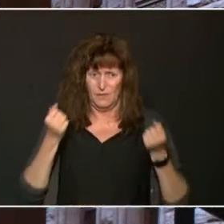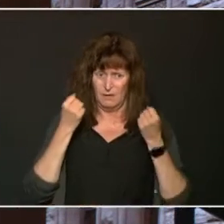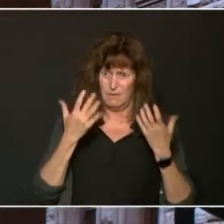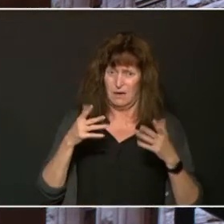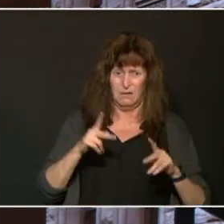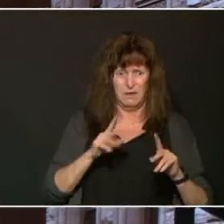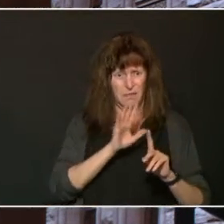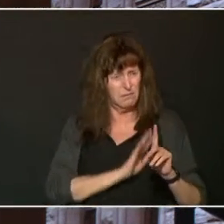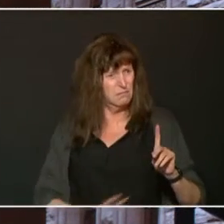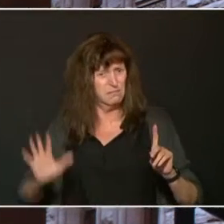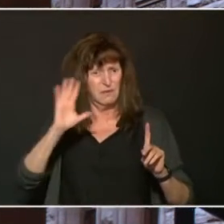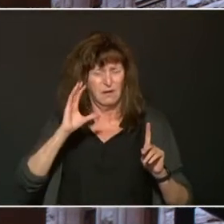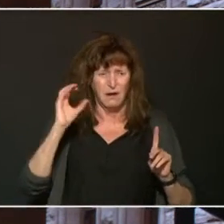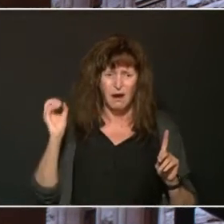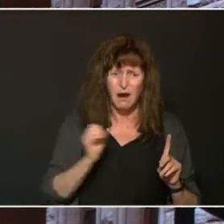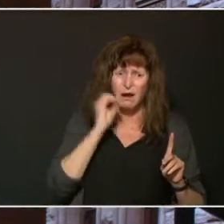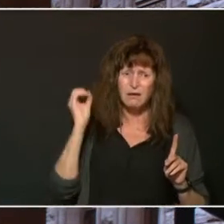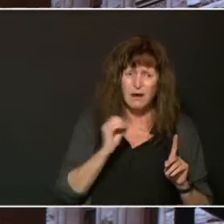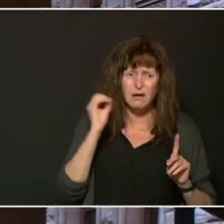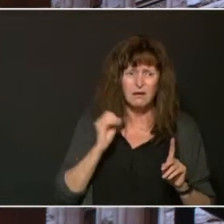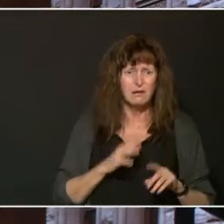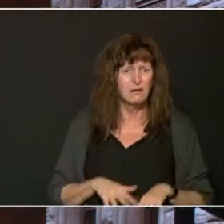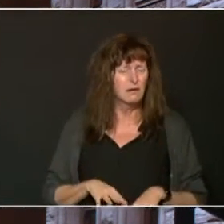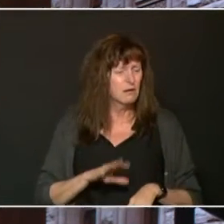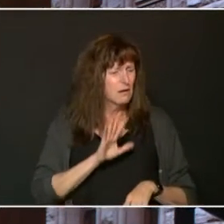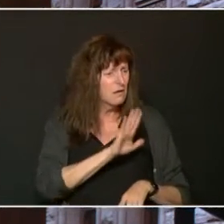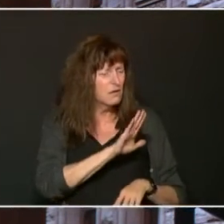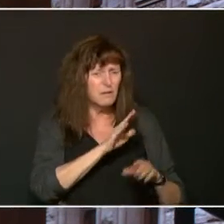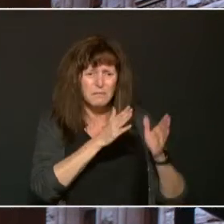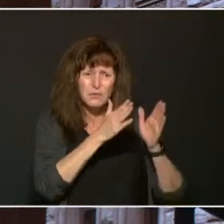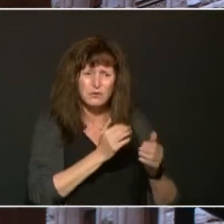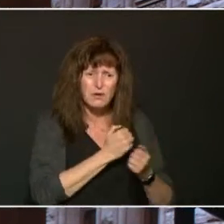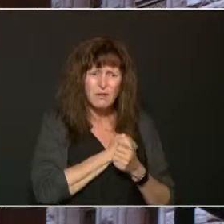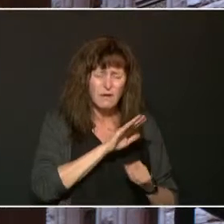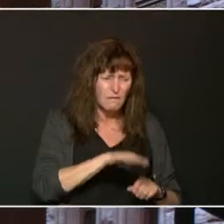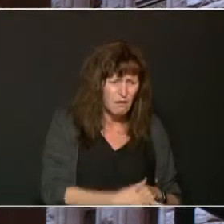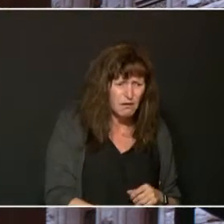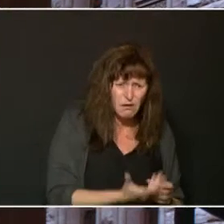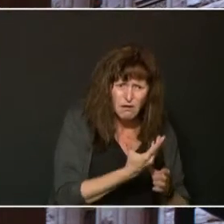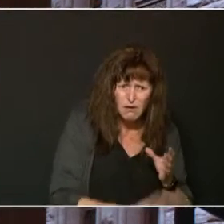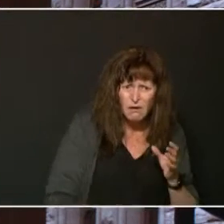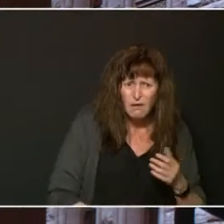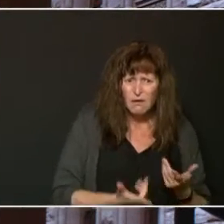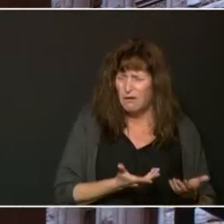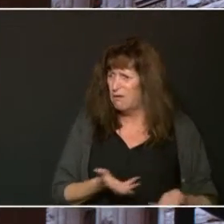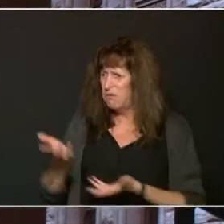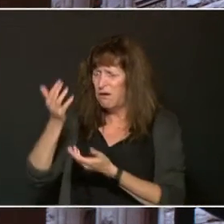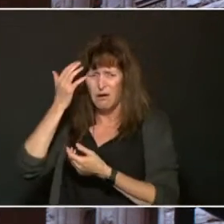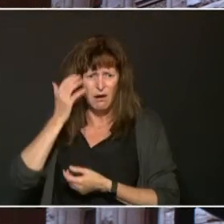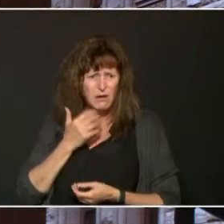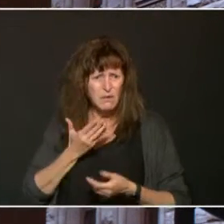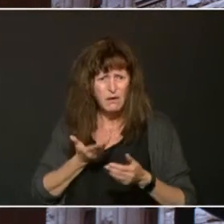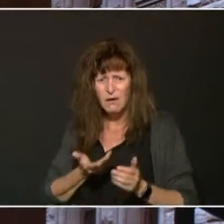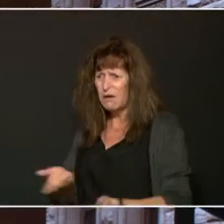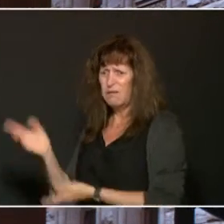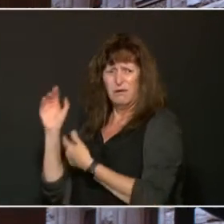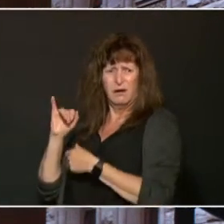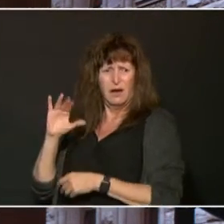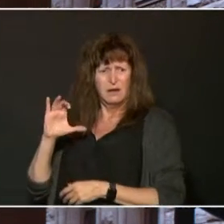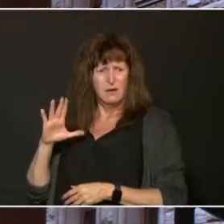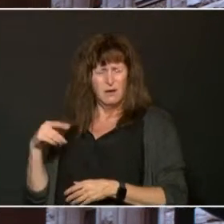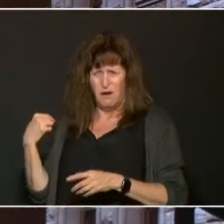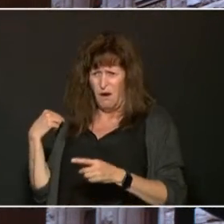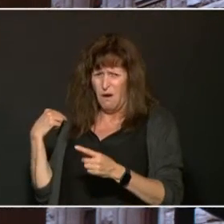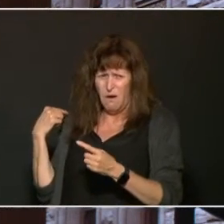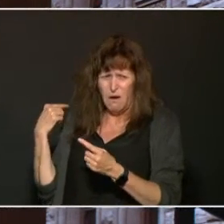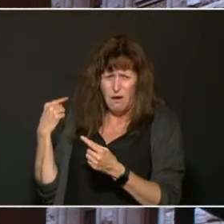care unit, and it's been a year that's taken a tremendous toll on our society. The simple act of wearing a mask, washing